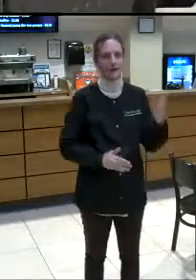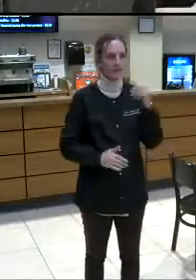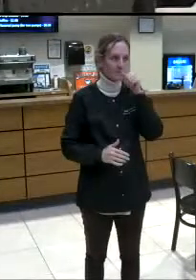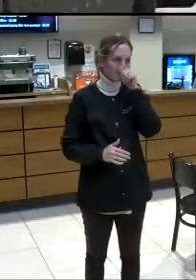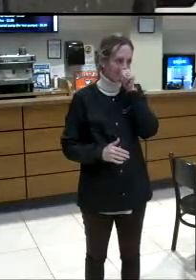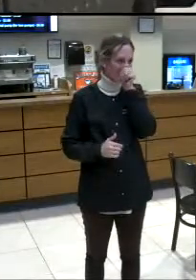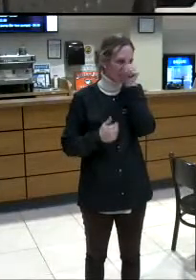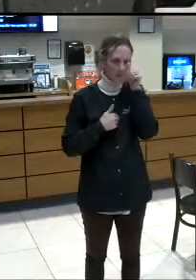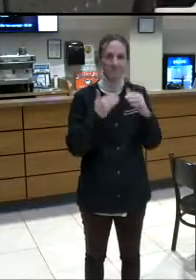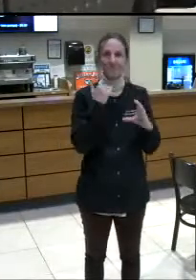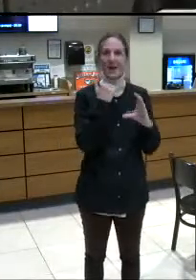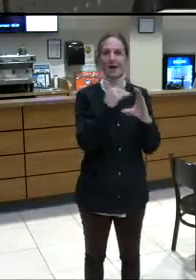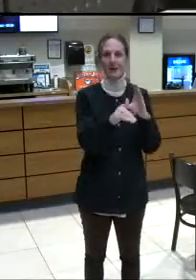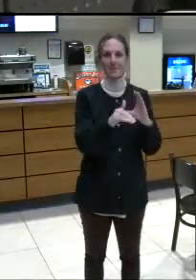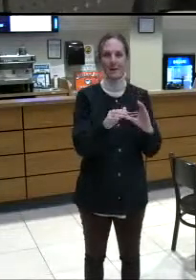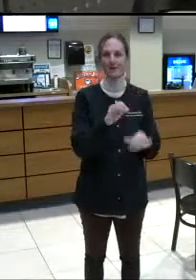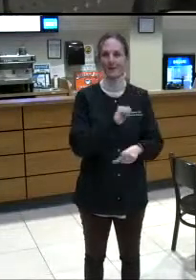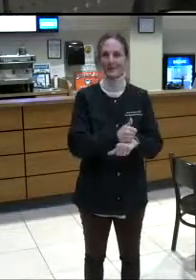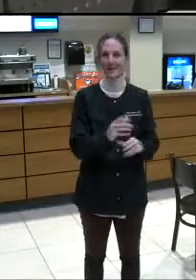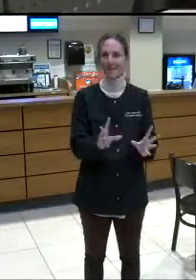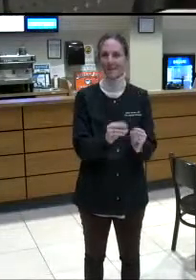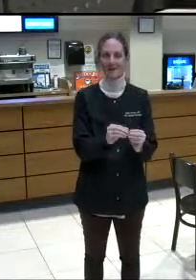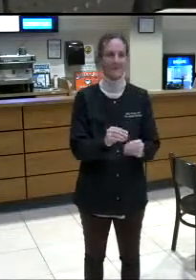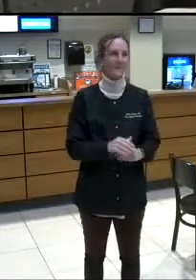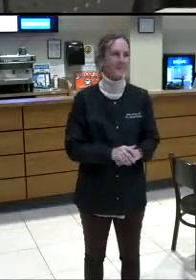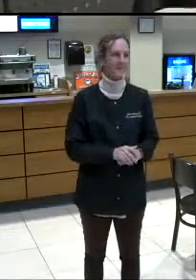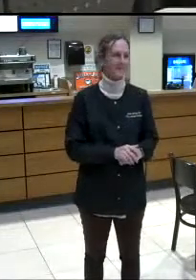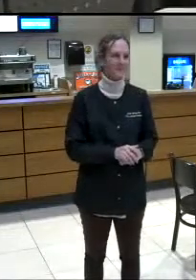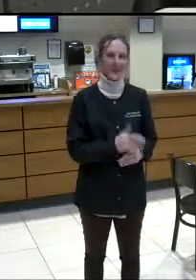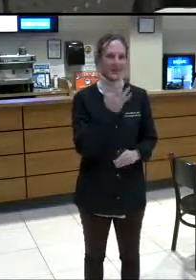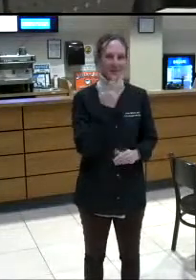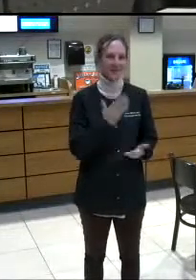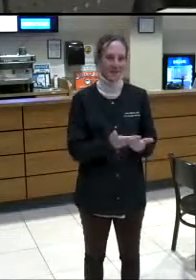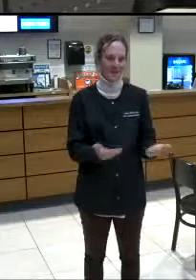schedule. Okay. Thank It's my favorite thing to talk about.